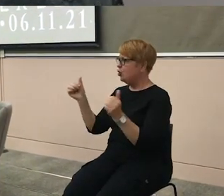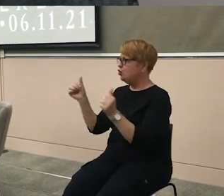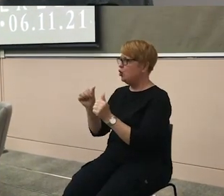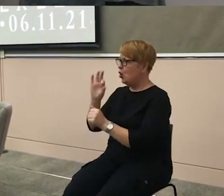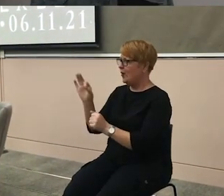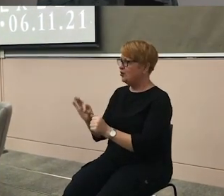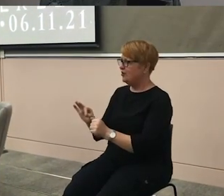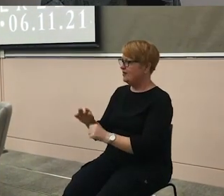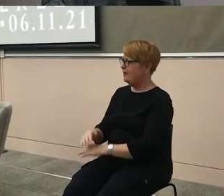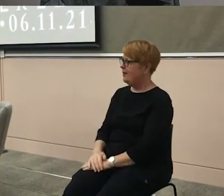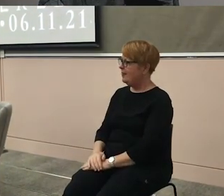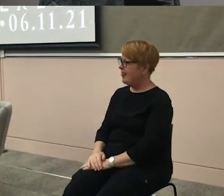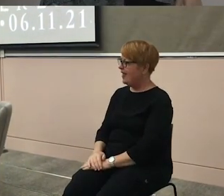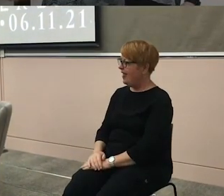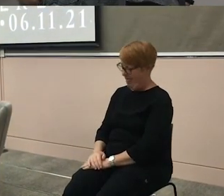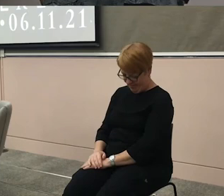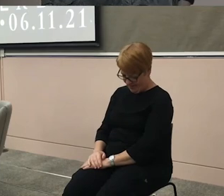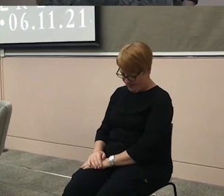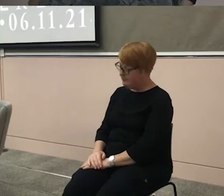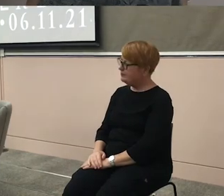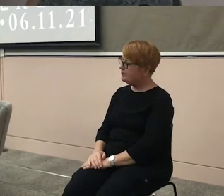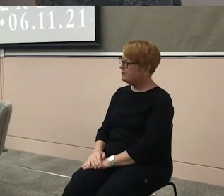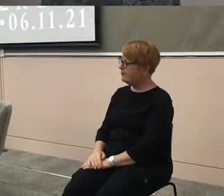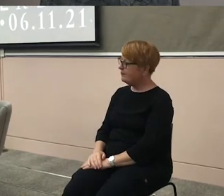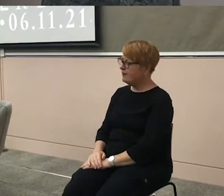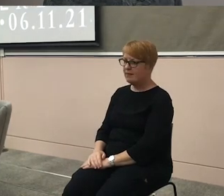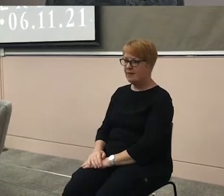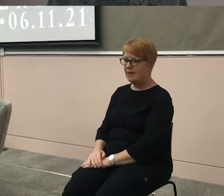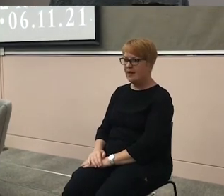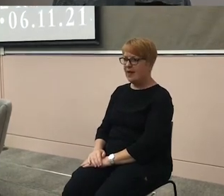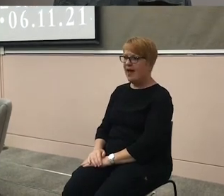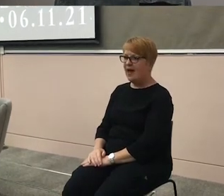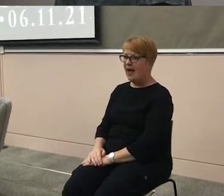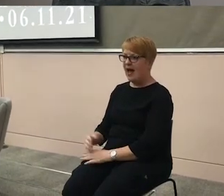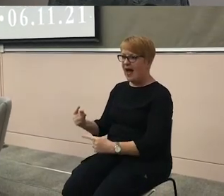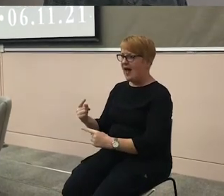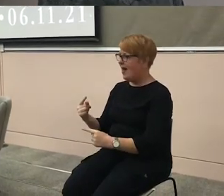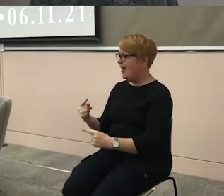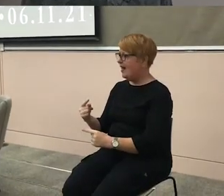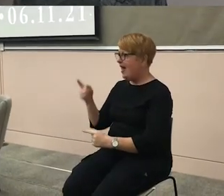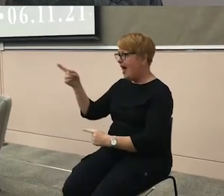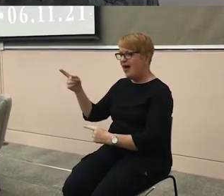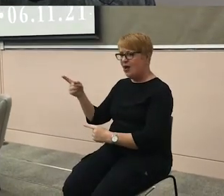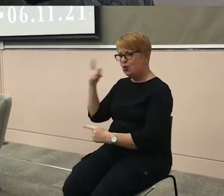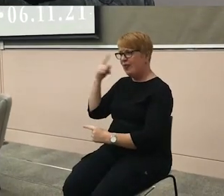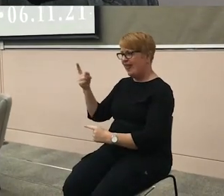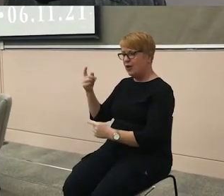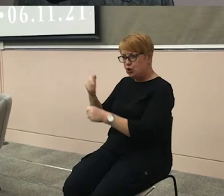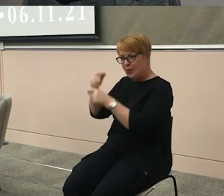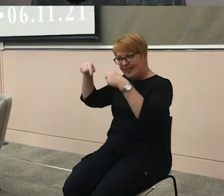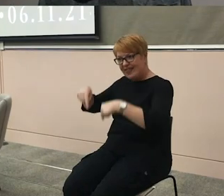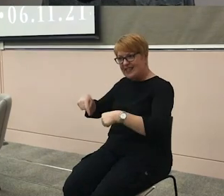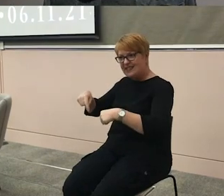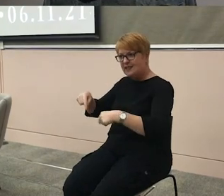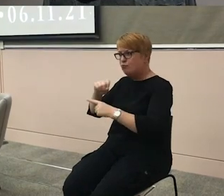as your view, what art is changed everything. Oh gosh, yes. I see everything differently. Everything I do, I'm